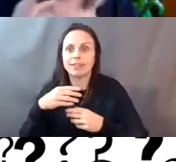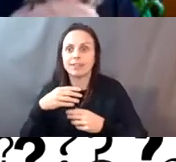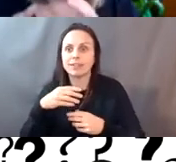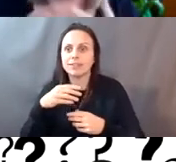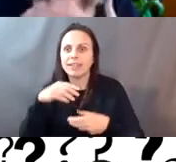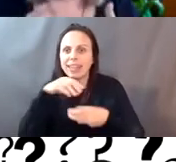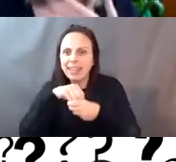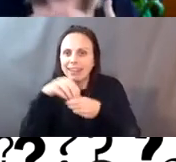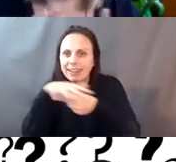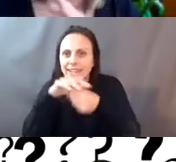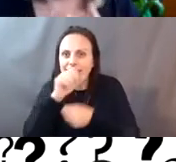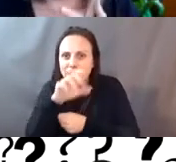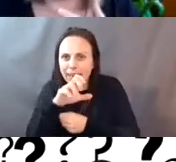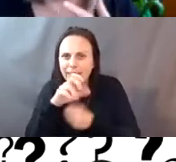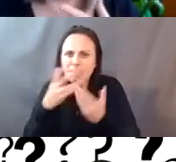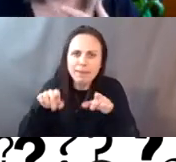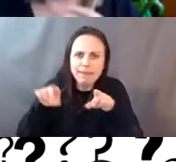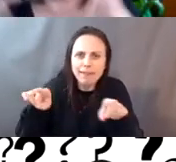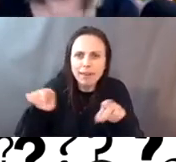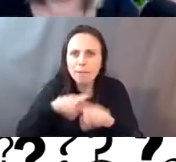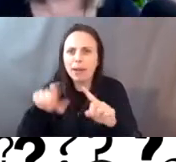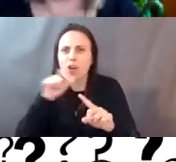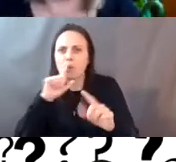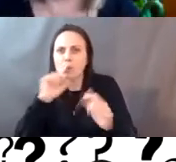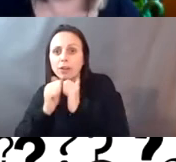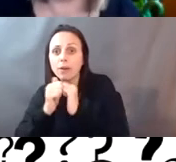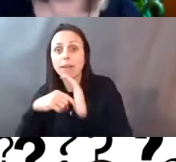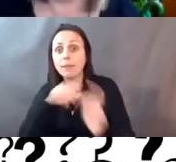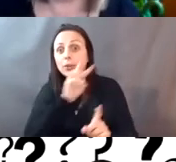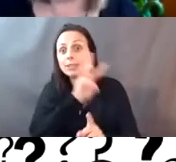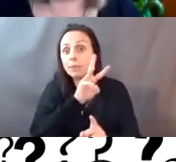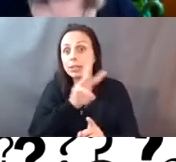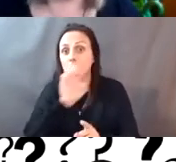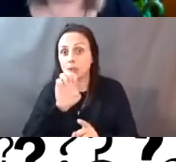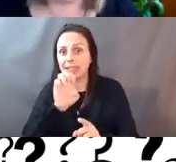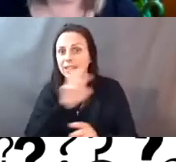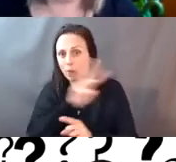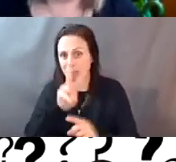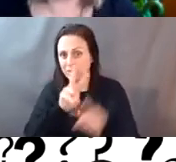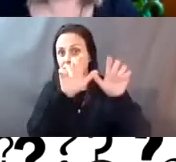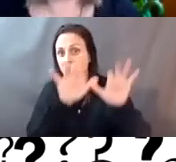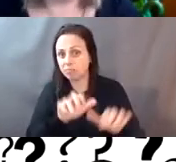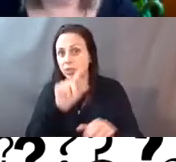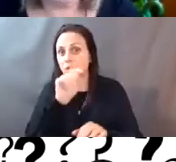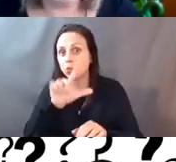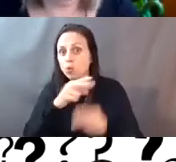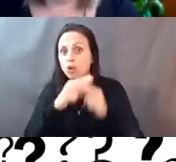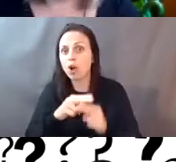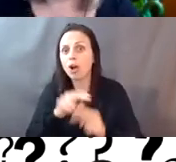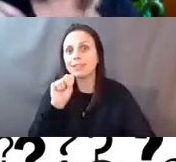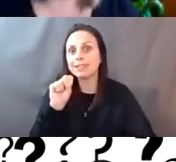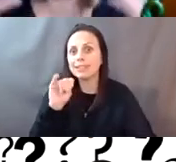sort of aligned but not really competition. So in this case, the WWE website, I put it in a tool called